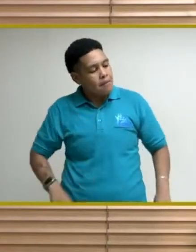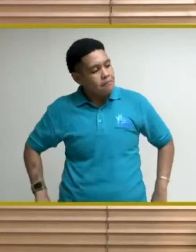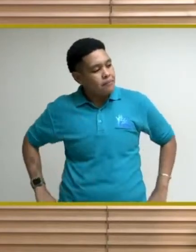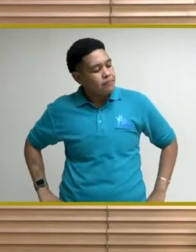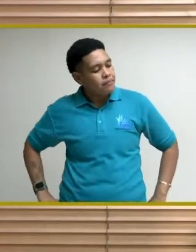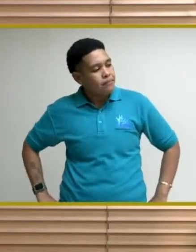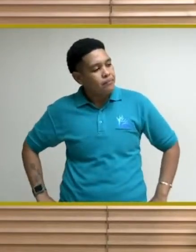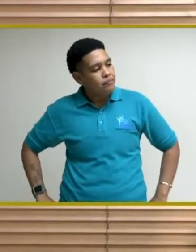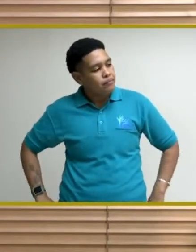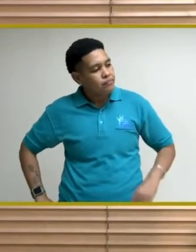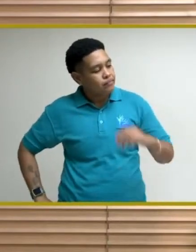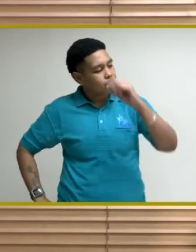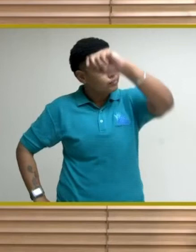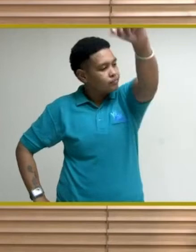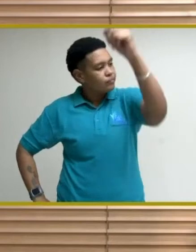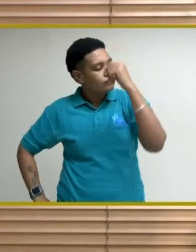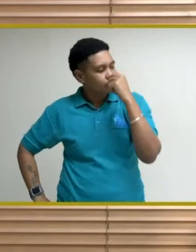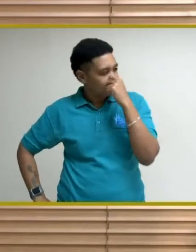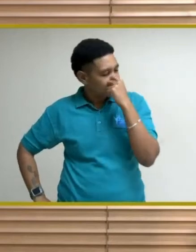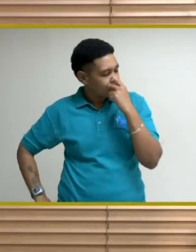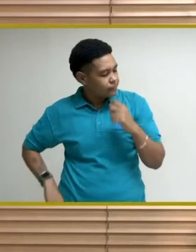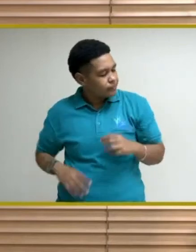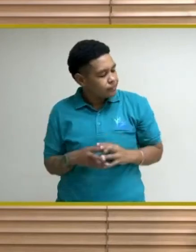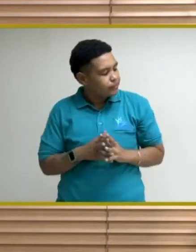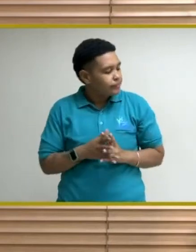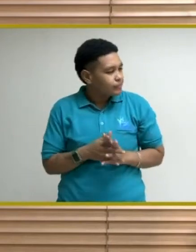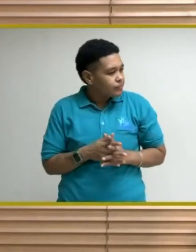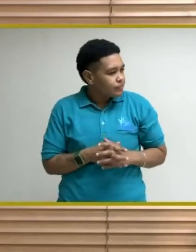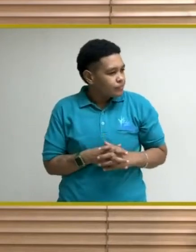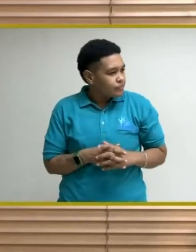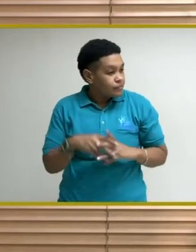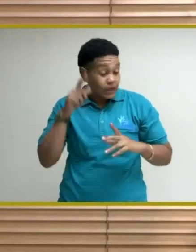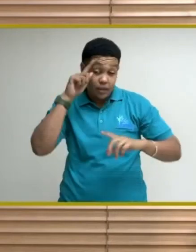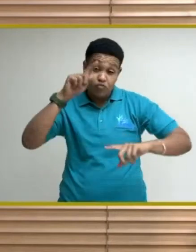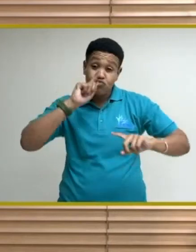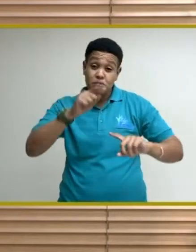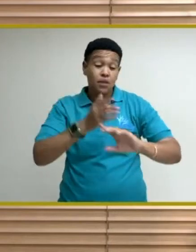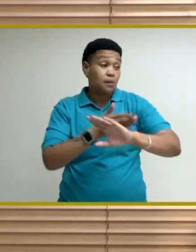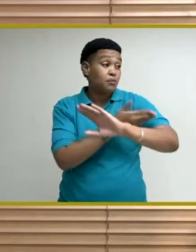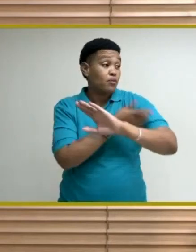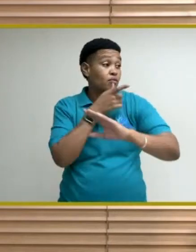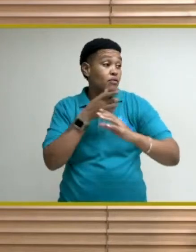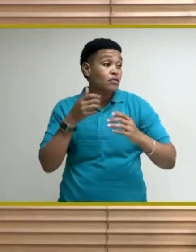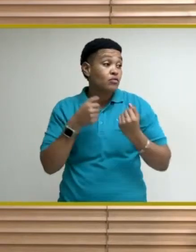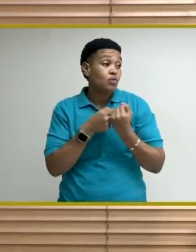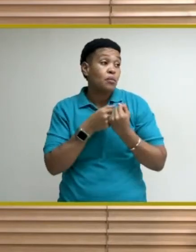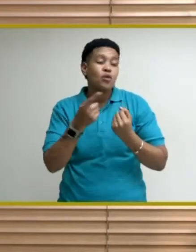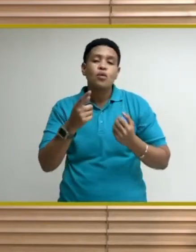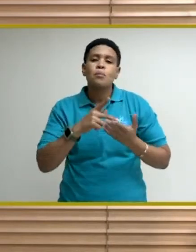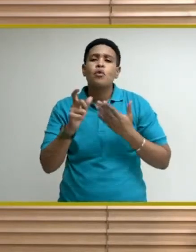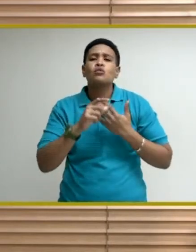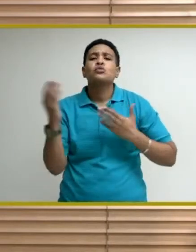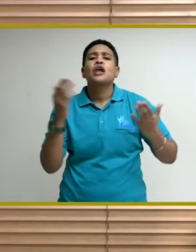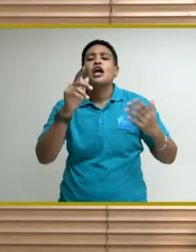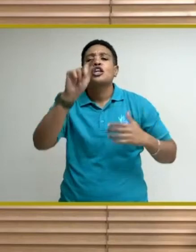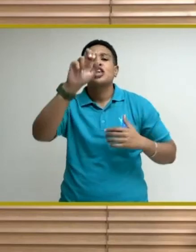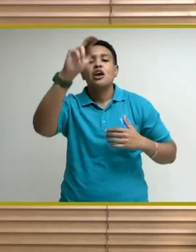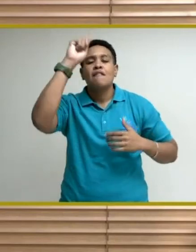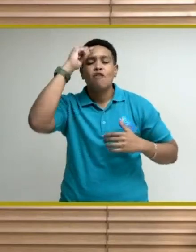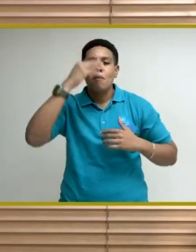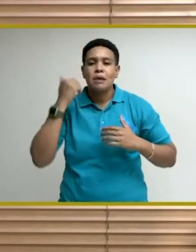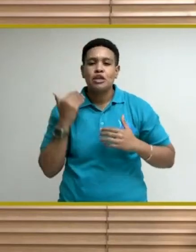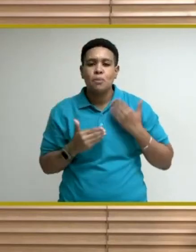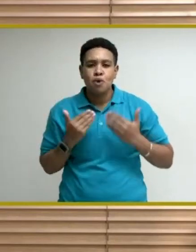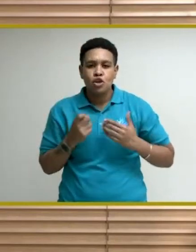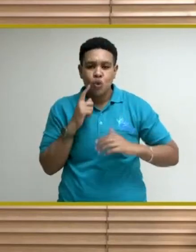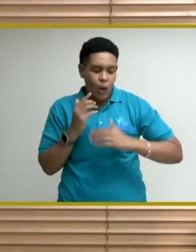has been improved and enhanced by the use of this program. So take your TRN for better processing